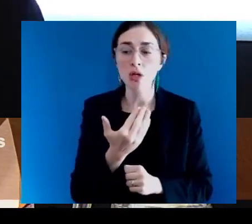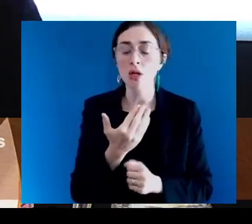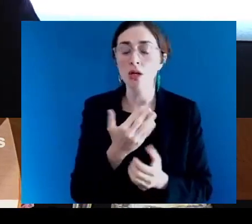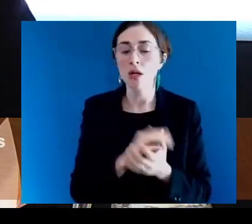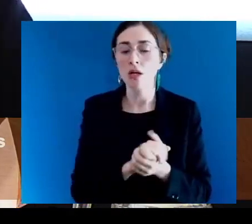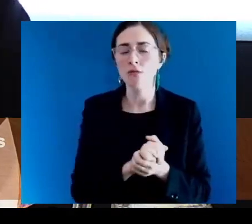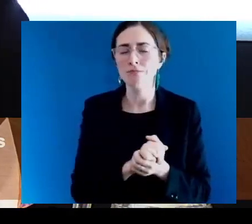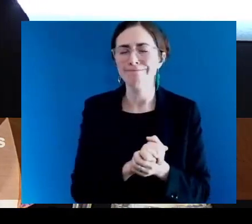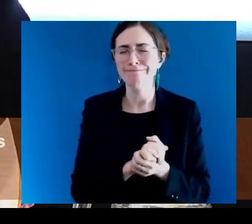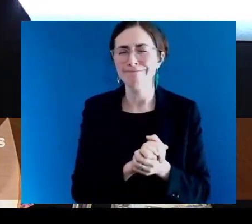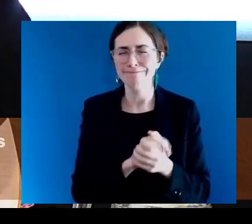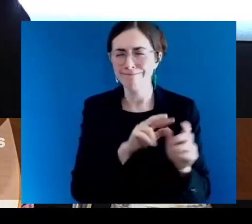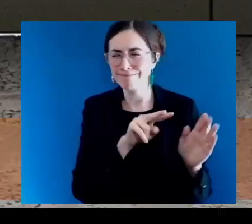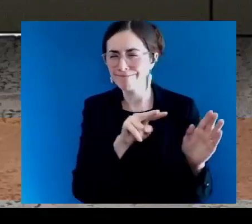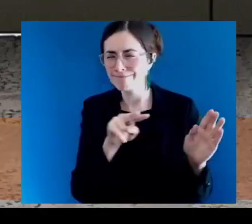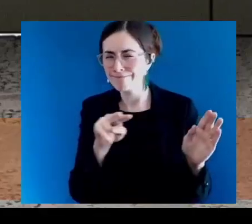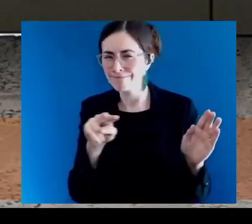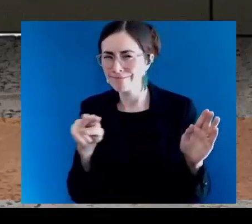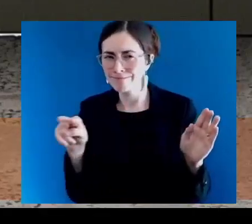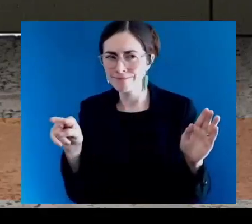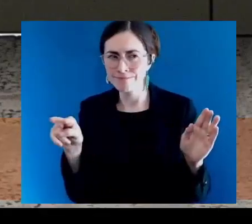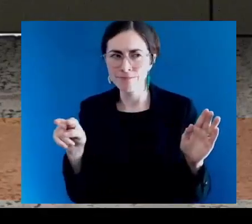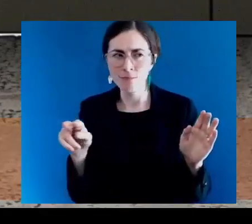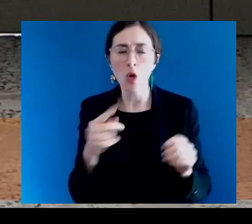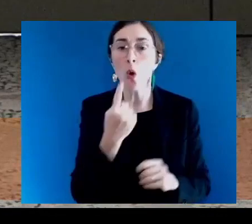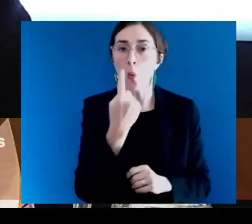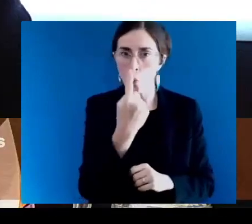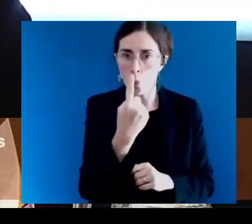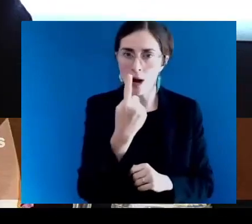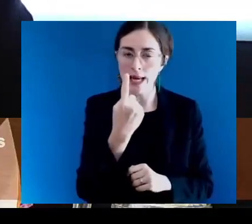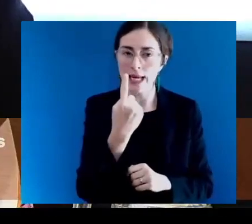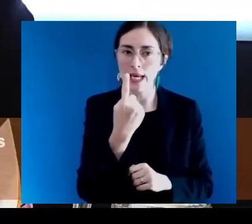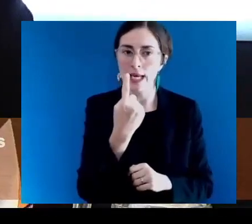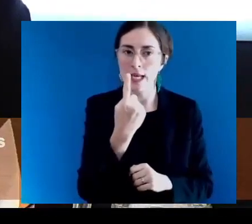I think I'm reading it correctly. 1.28 billion?